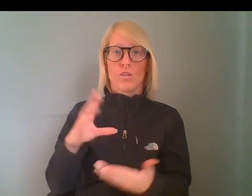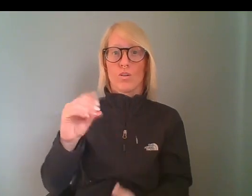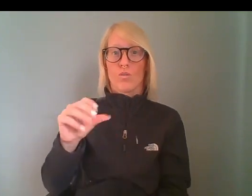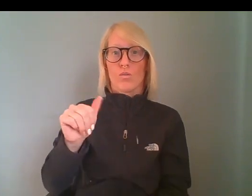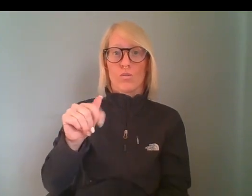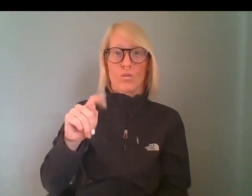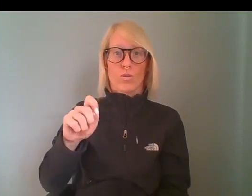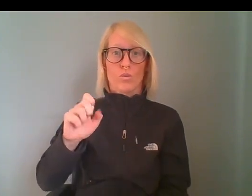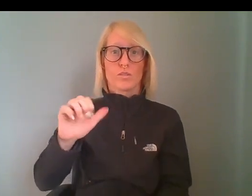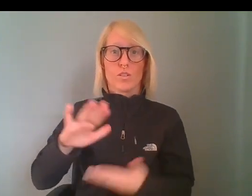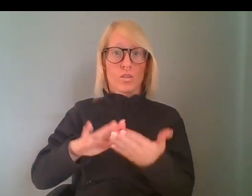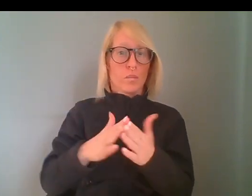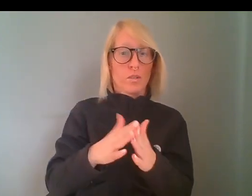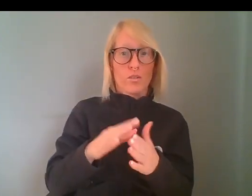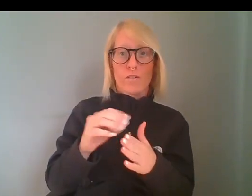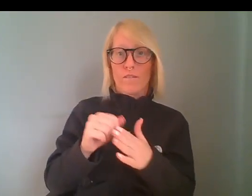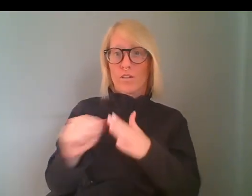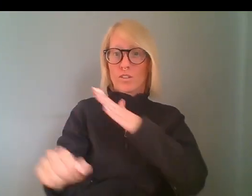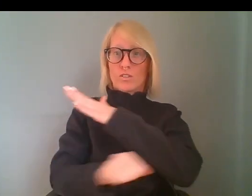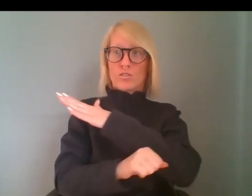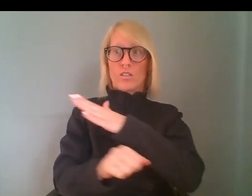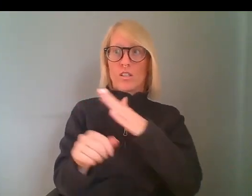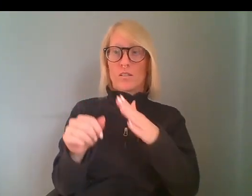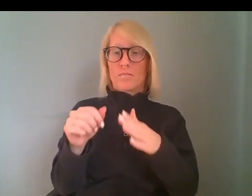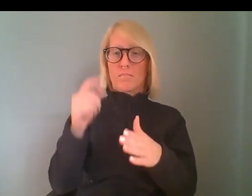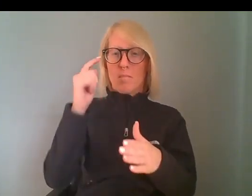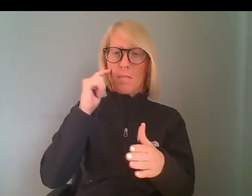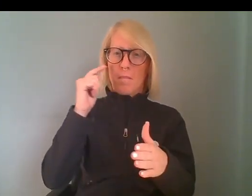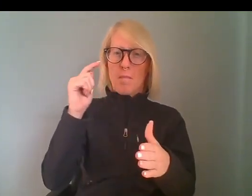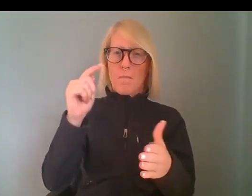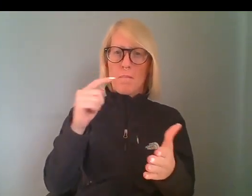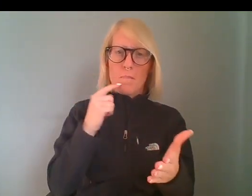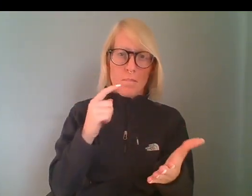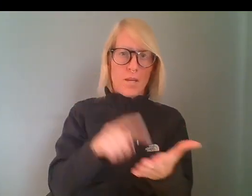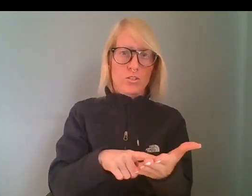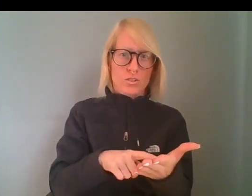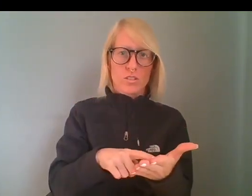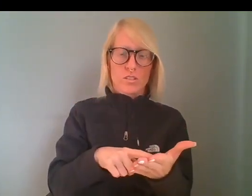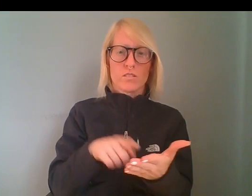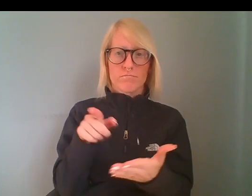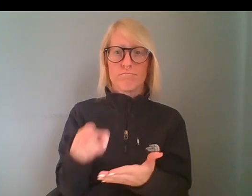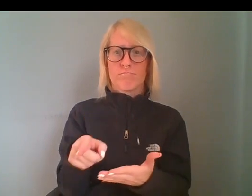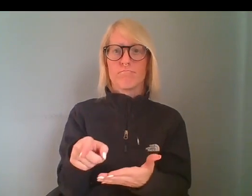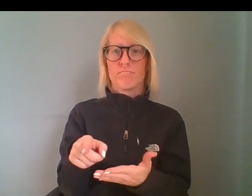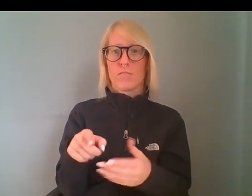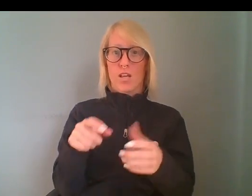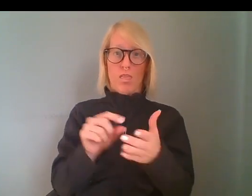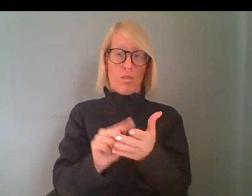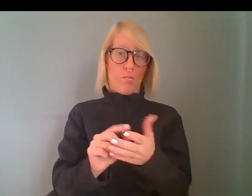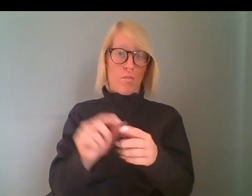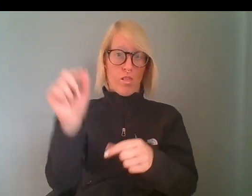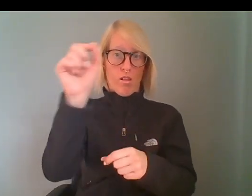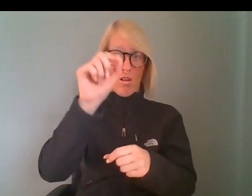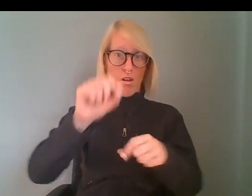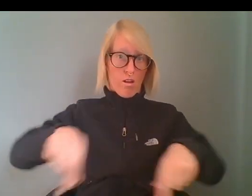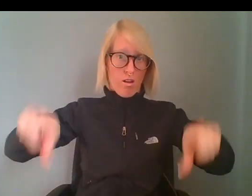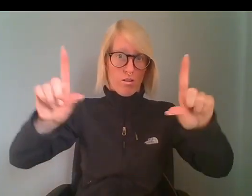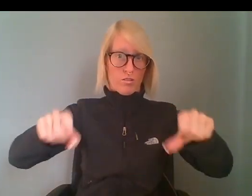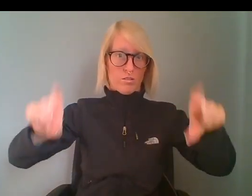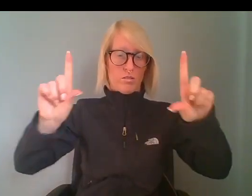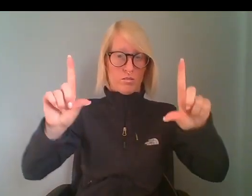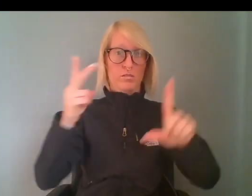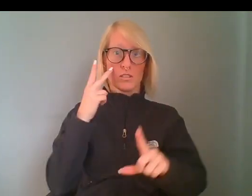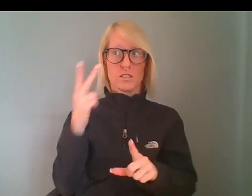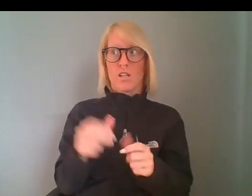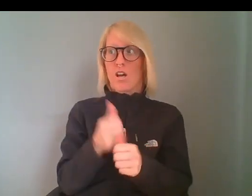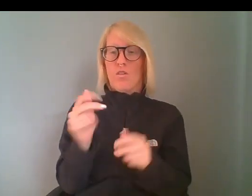where Coastal Community Foundation was mentioned. So that's an important part of listening, is seeing what people are saying about you. I also have